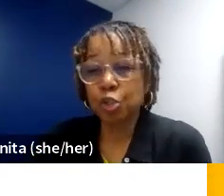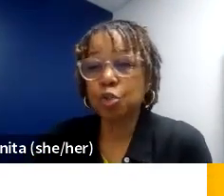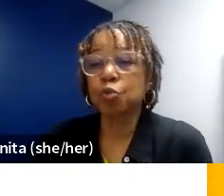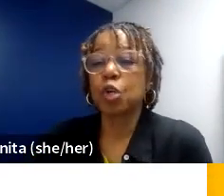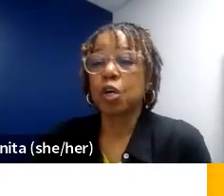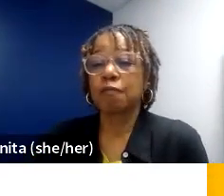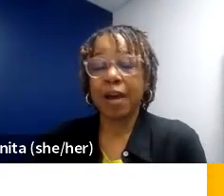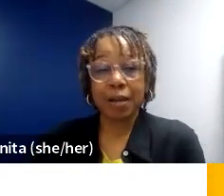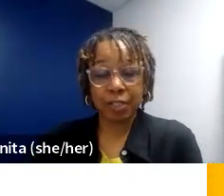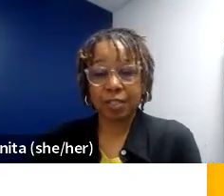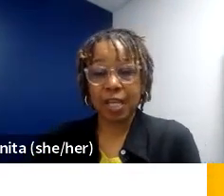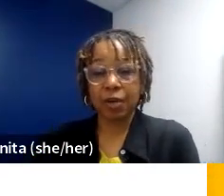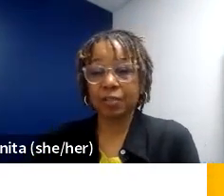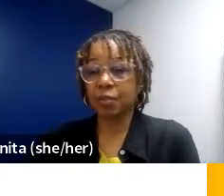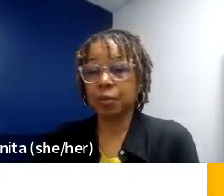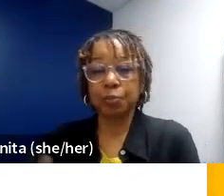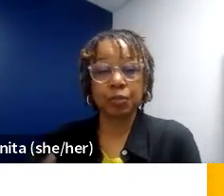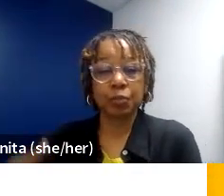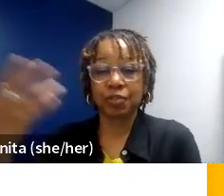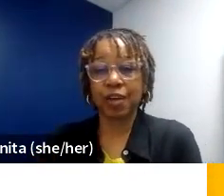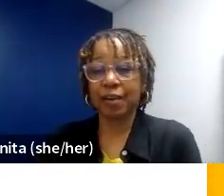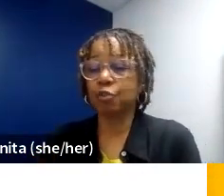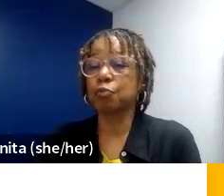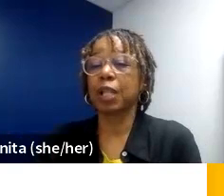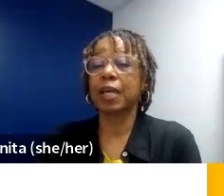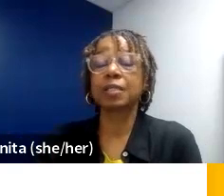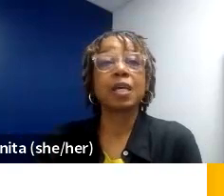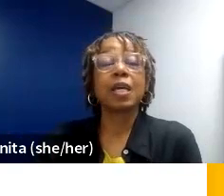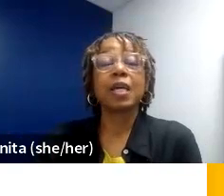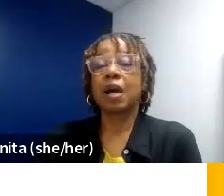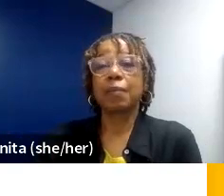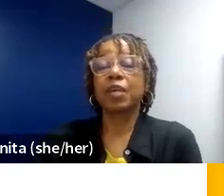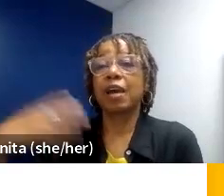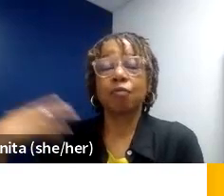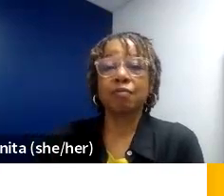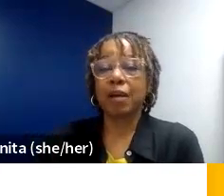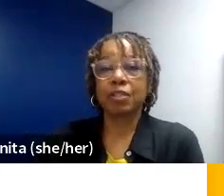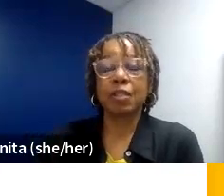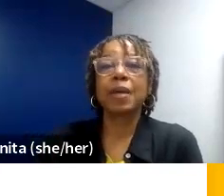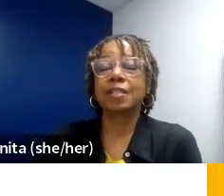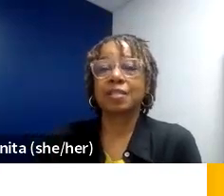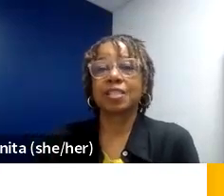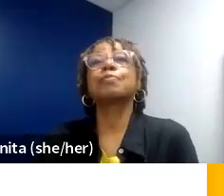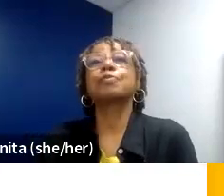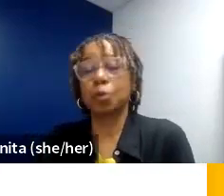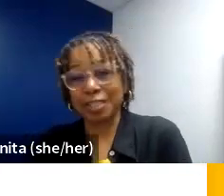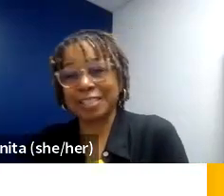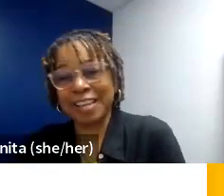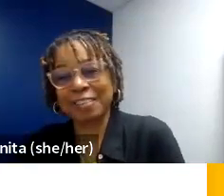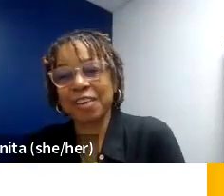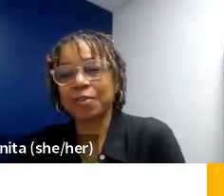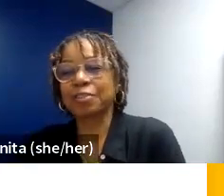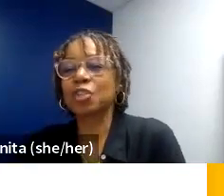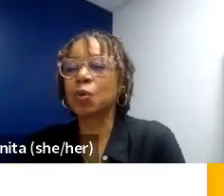facing two viruses now. And someone put, we've survived two plagues. Yeah, I mean, we have one virus that makes us susceptible to